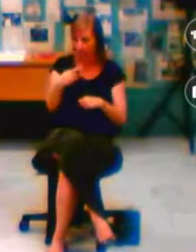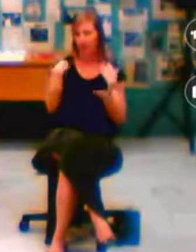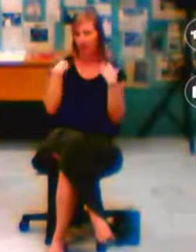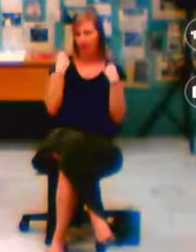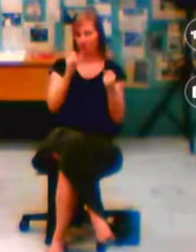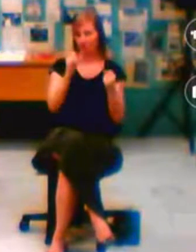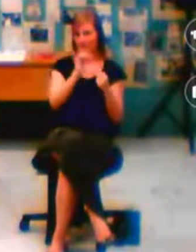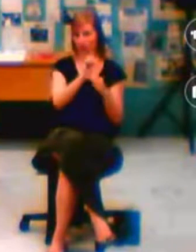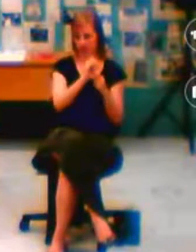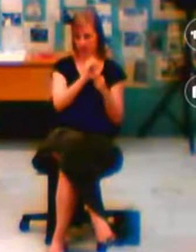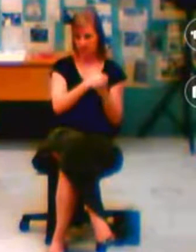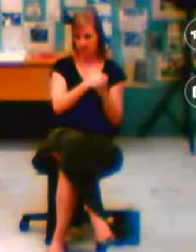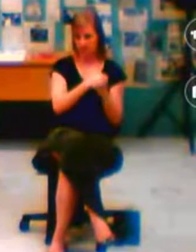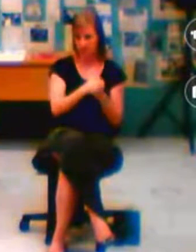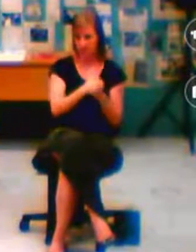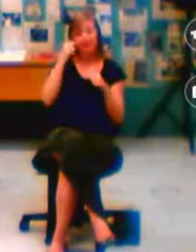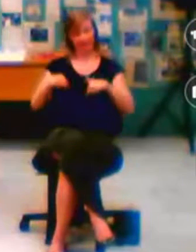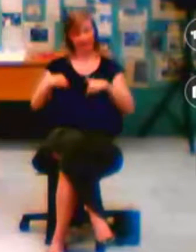nationally, an employer spends